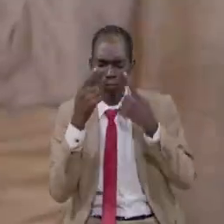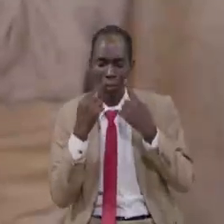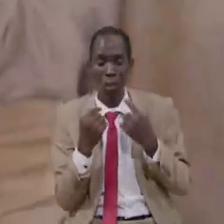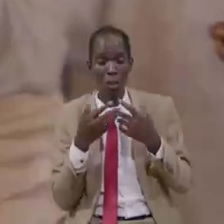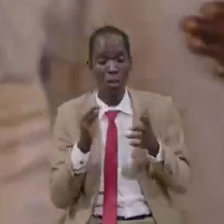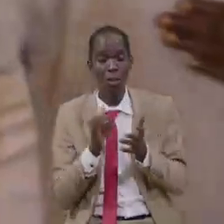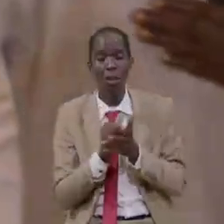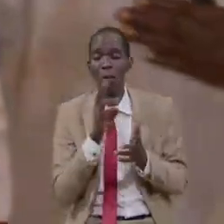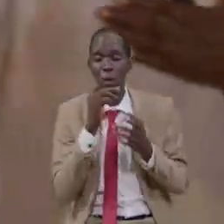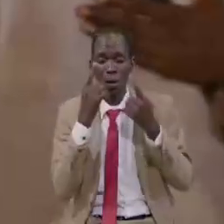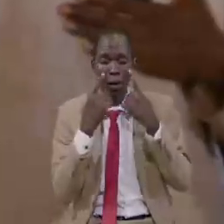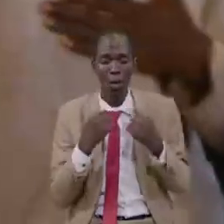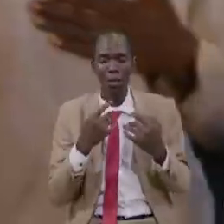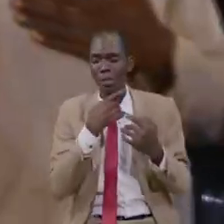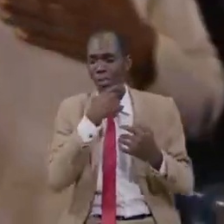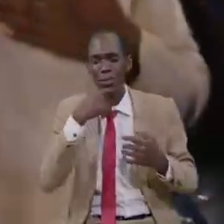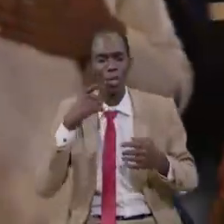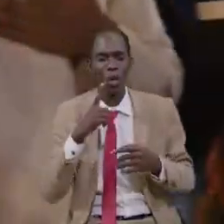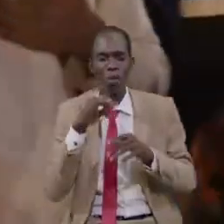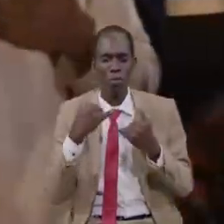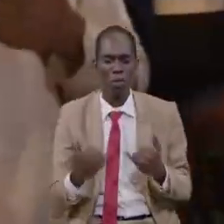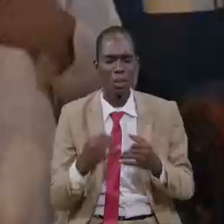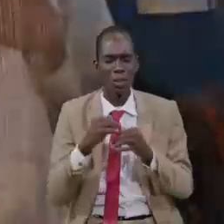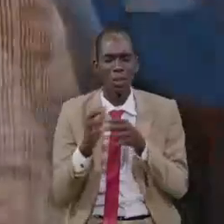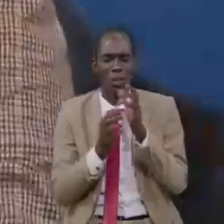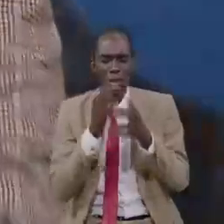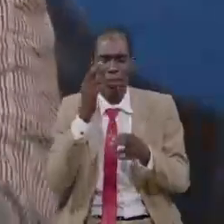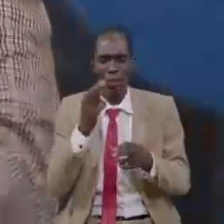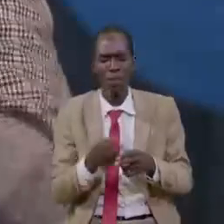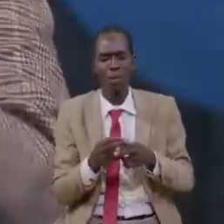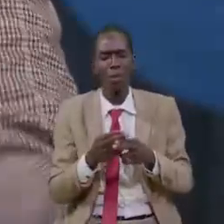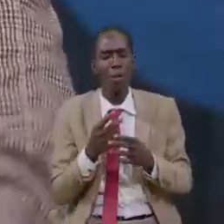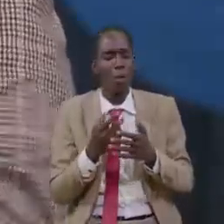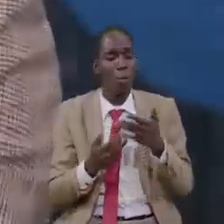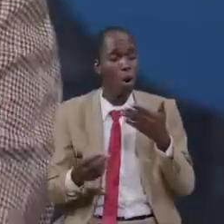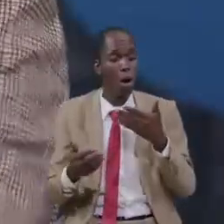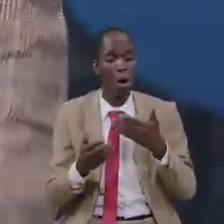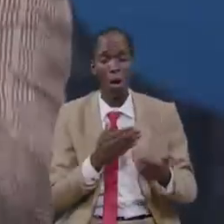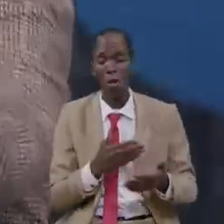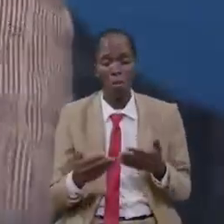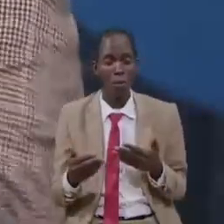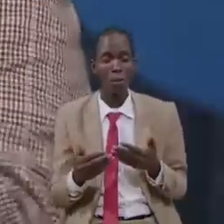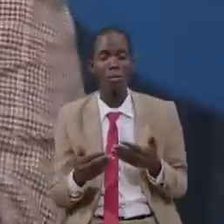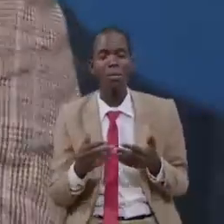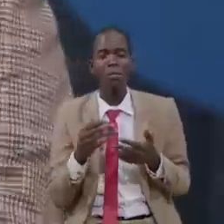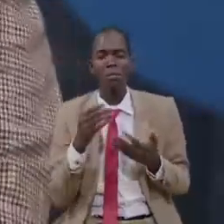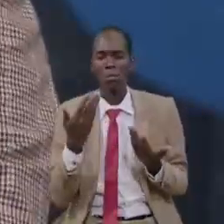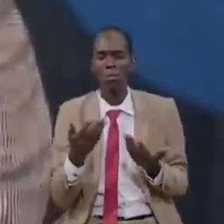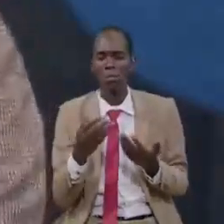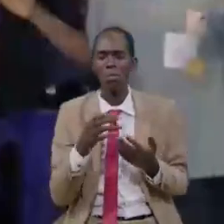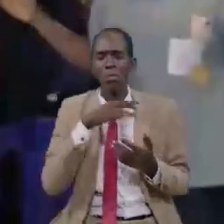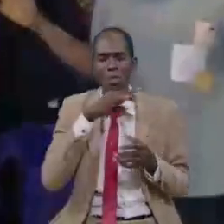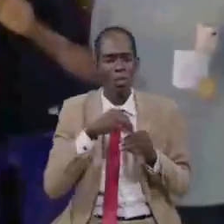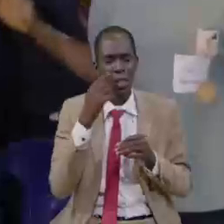name. Dim eyesight, whatever is called glaucoma, cataract, whatever, be healed